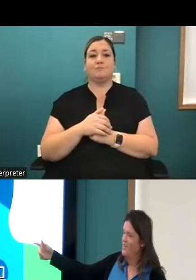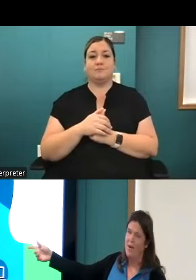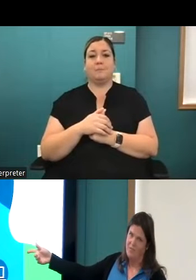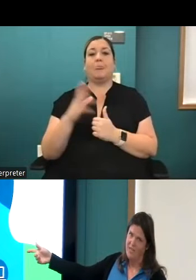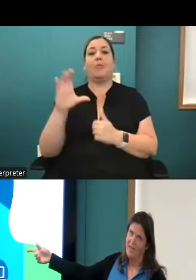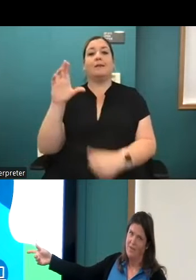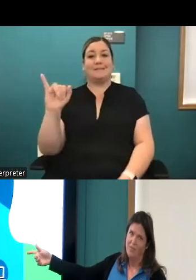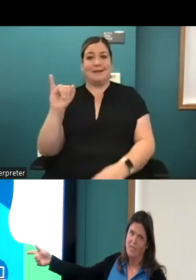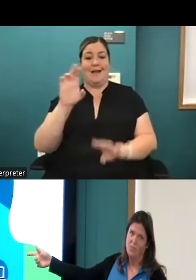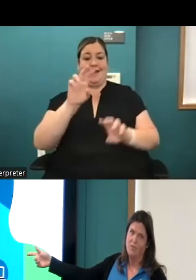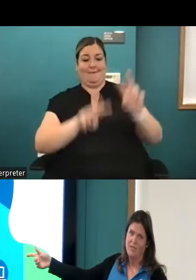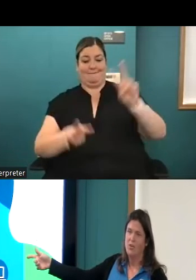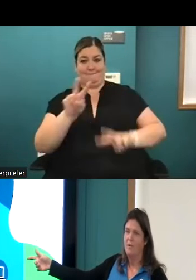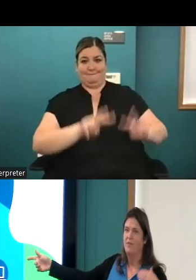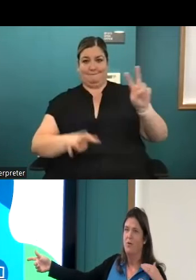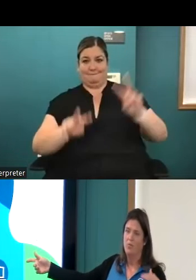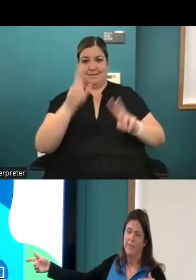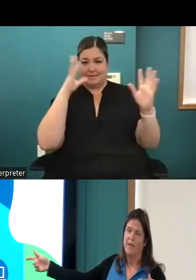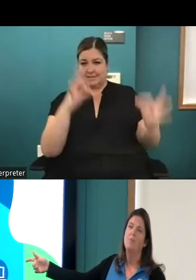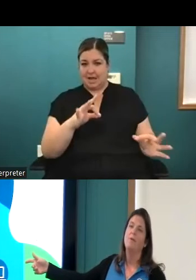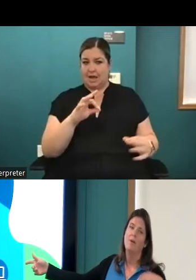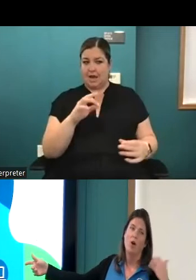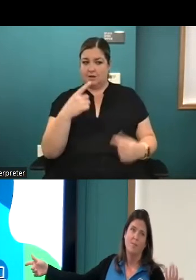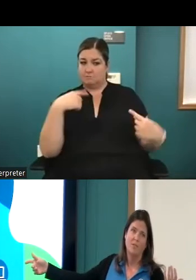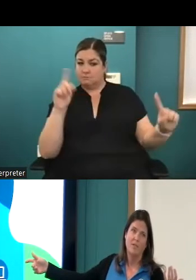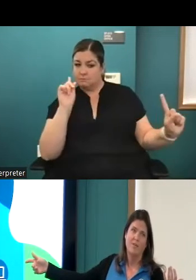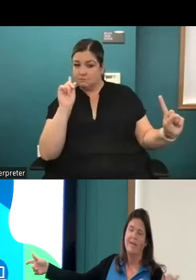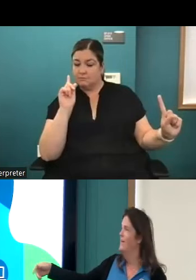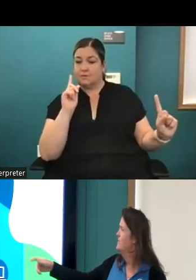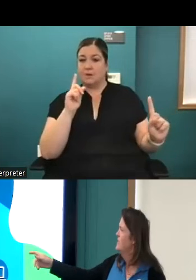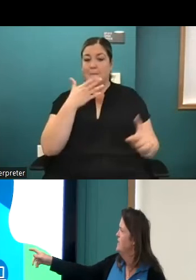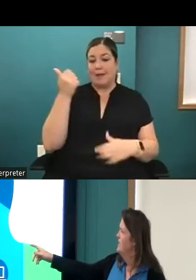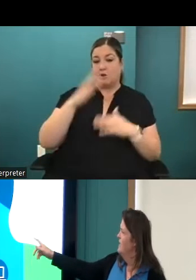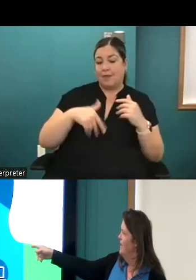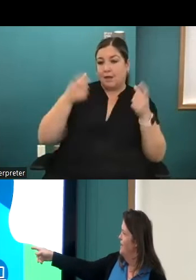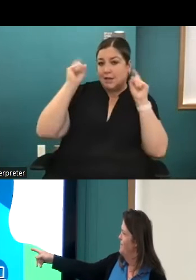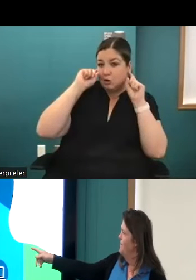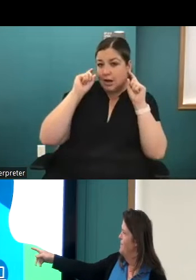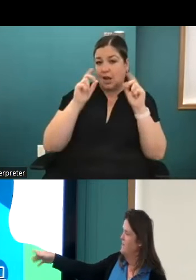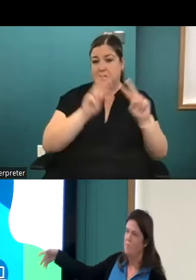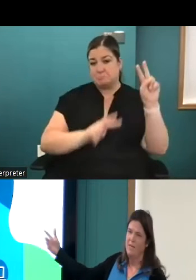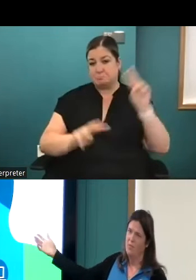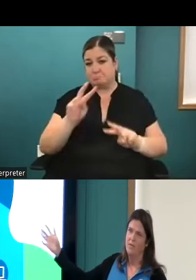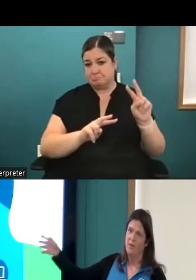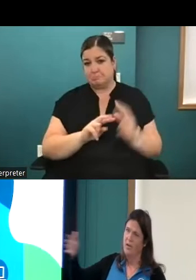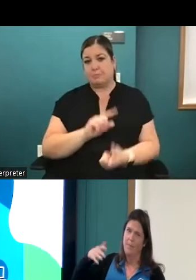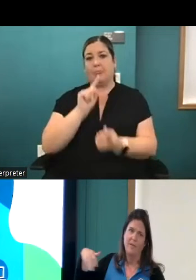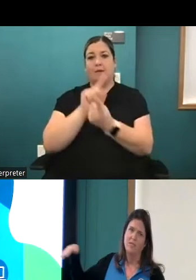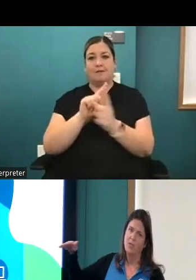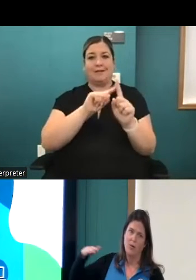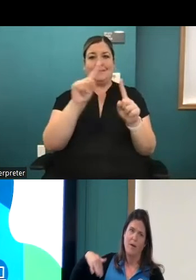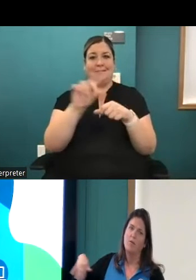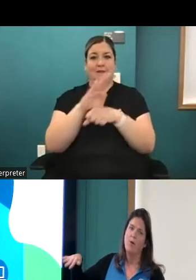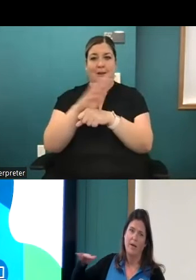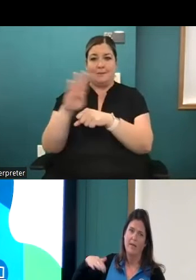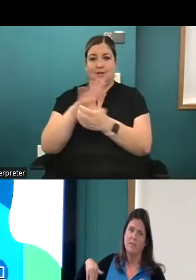And then you have your CI evaluation where they determine if a cochlear implant will be a better option than hearing aids. You meet with the different companies to